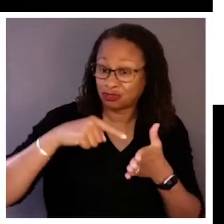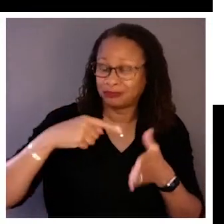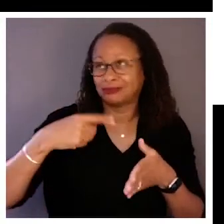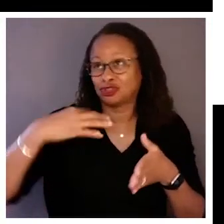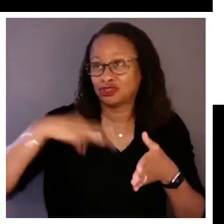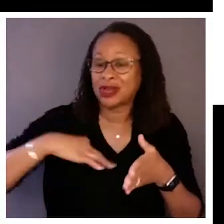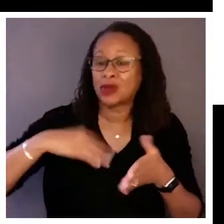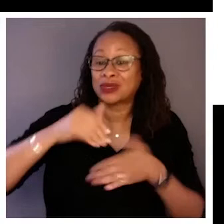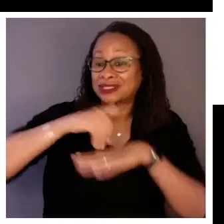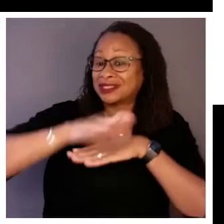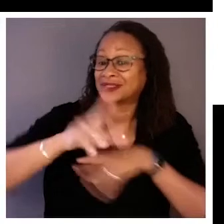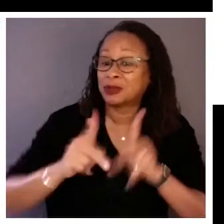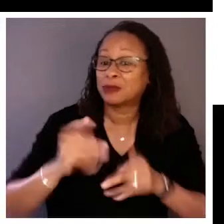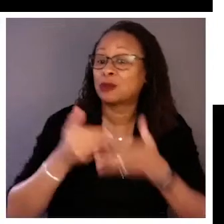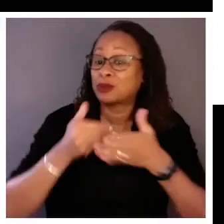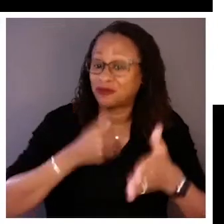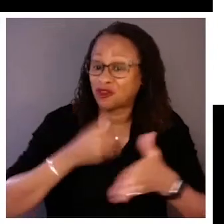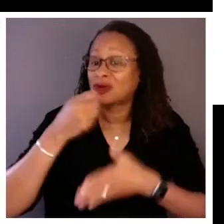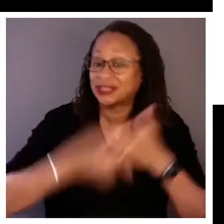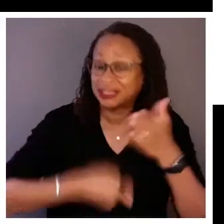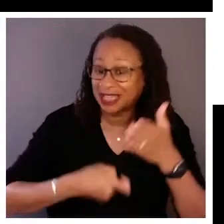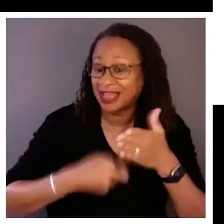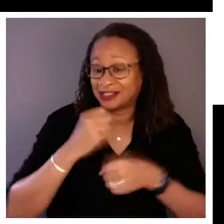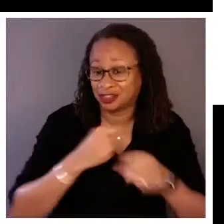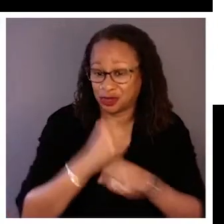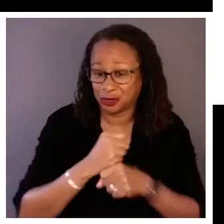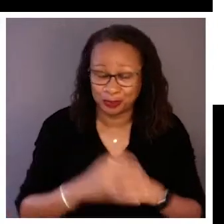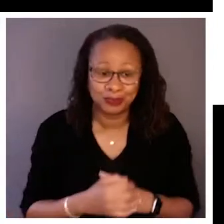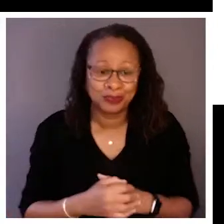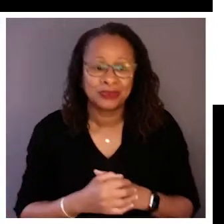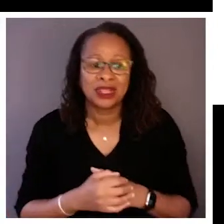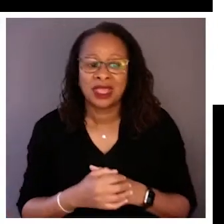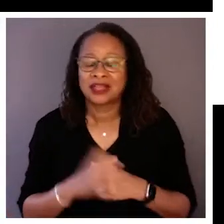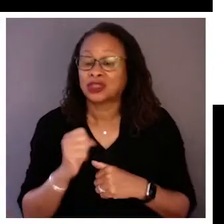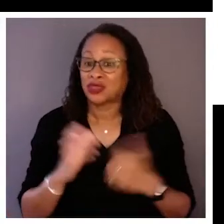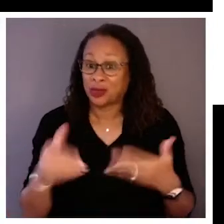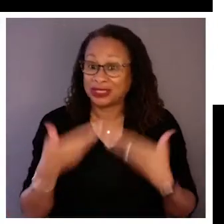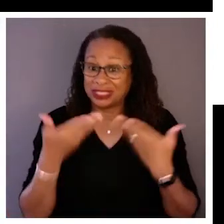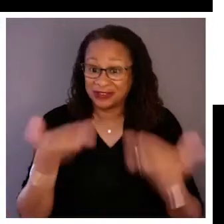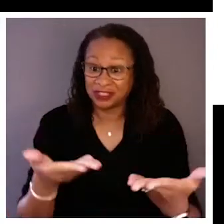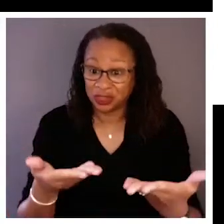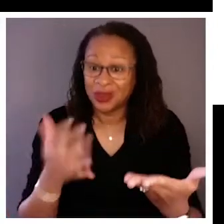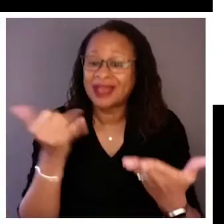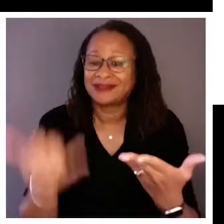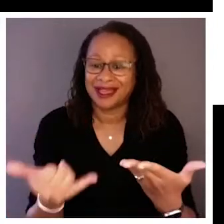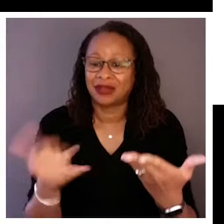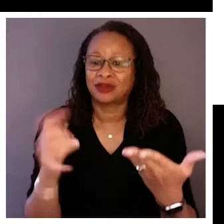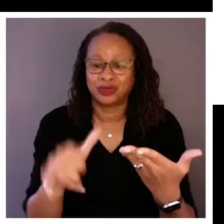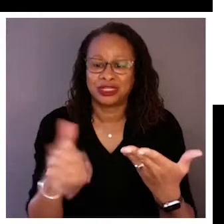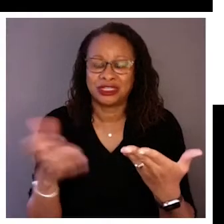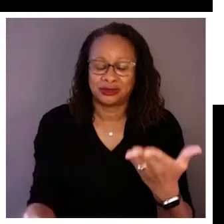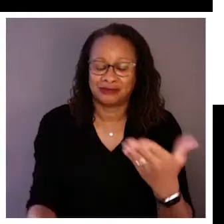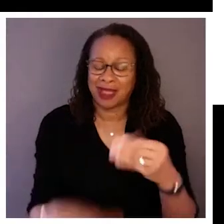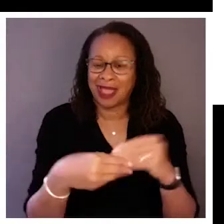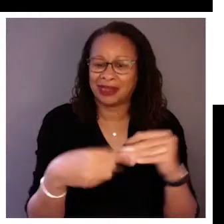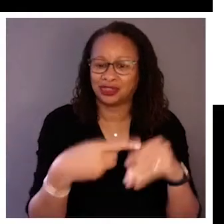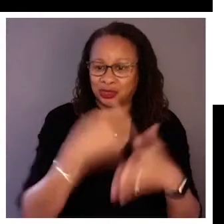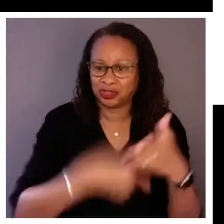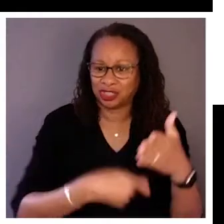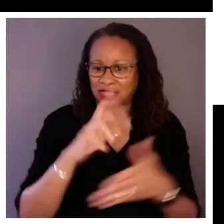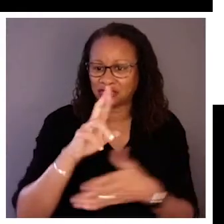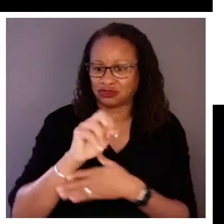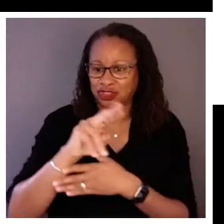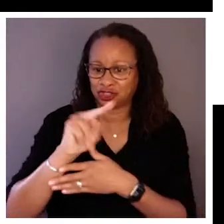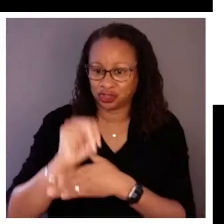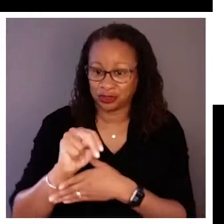the advanced child tax credit was provided to you, and you have to reconcile it on this year's tax return. It won't be difficult if you have the